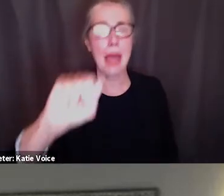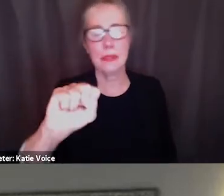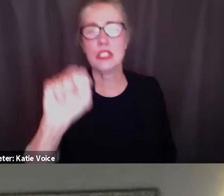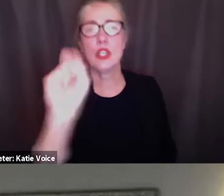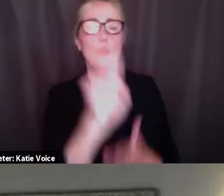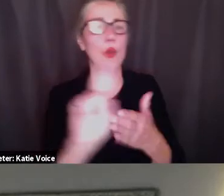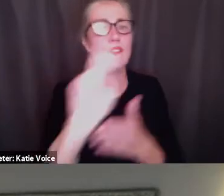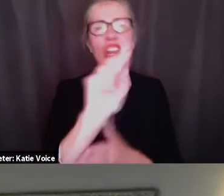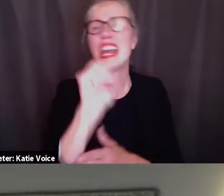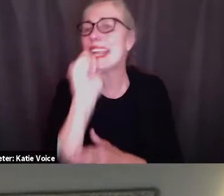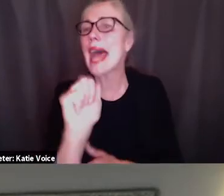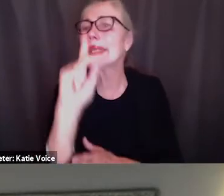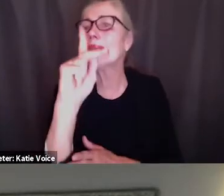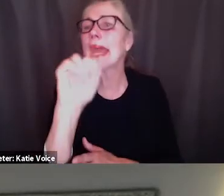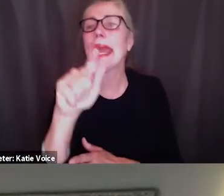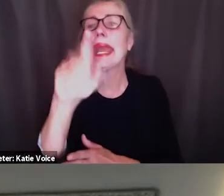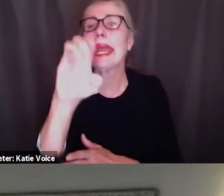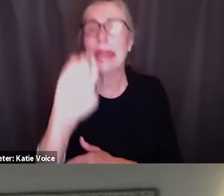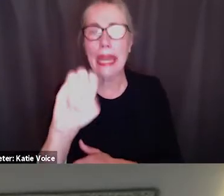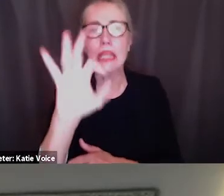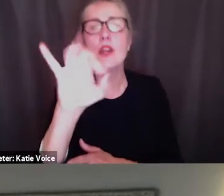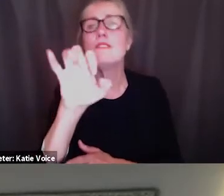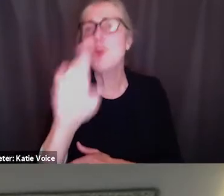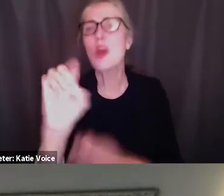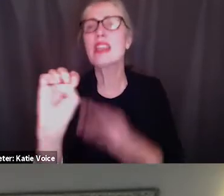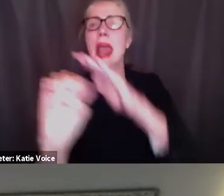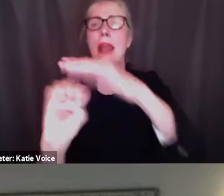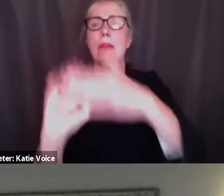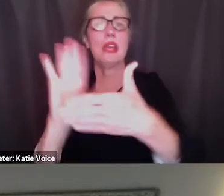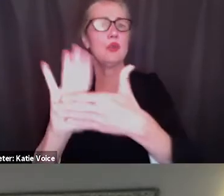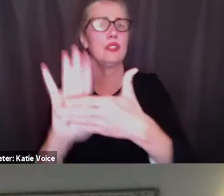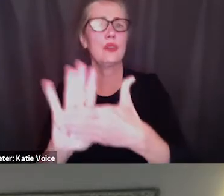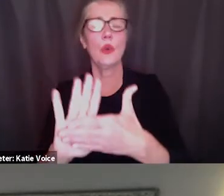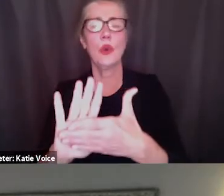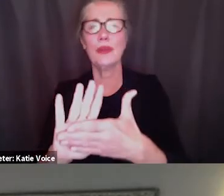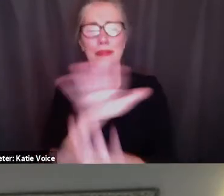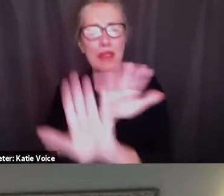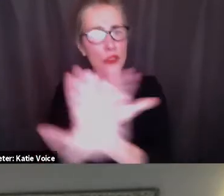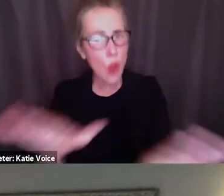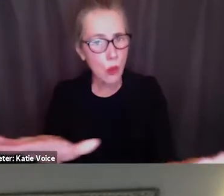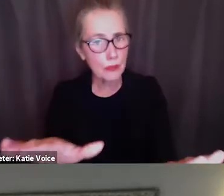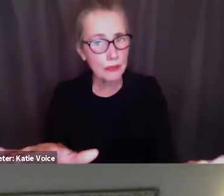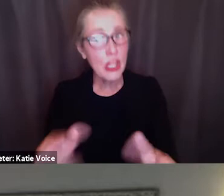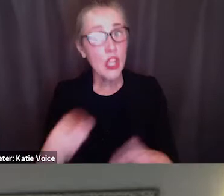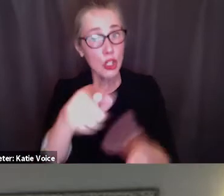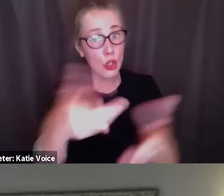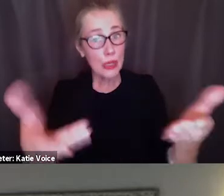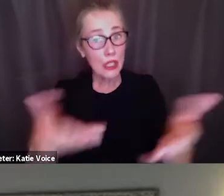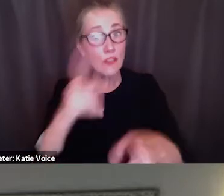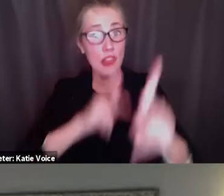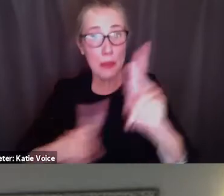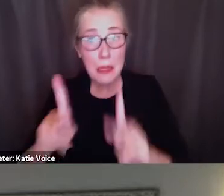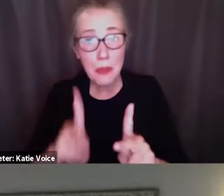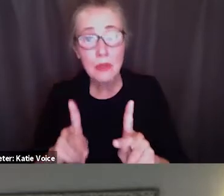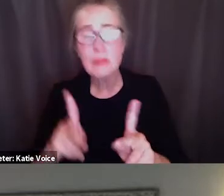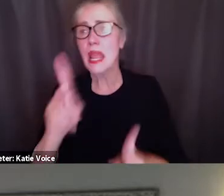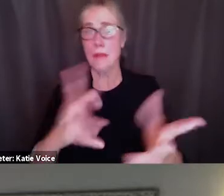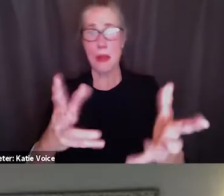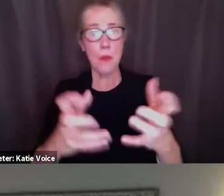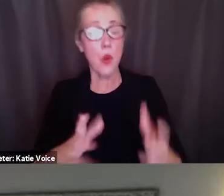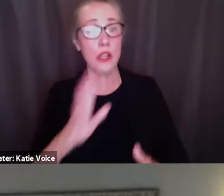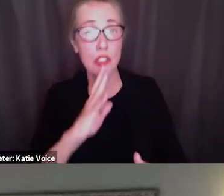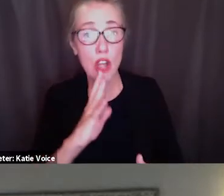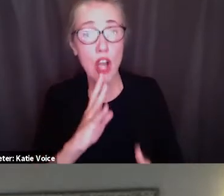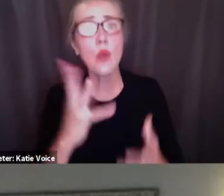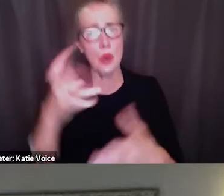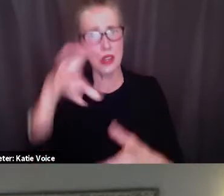Elementary School. You guys need to realize that you are here for the people. The people are wanting to talk. We want to be at the